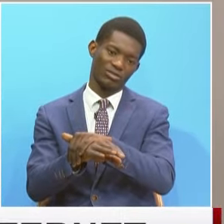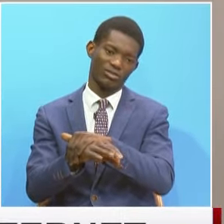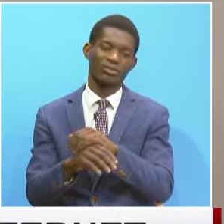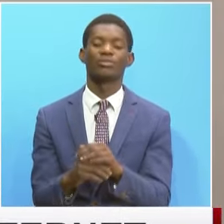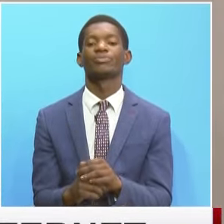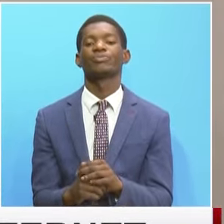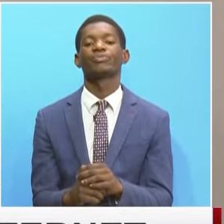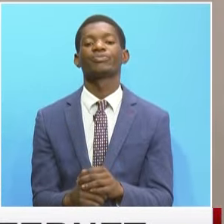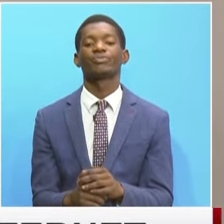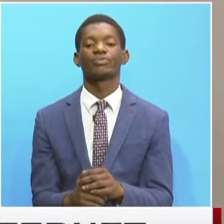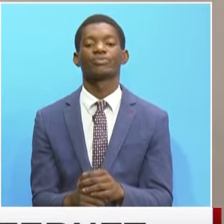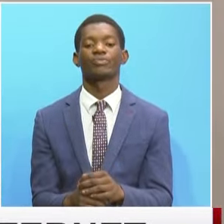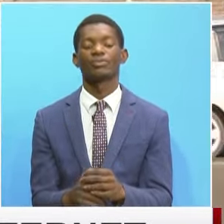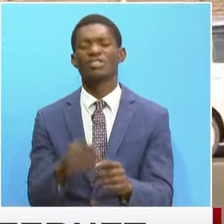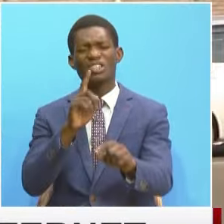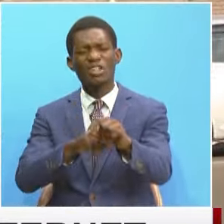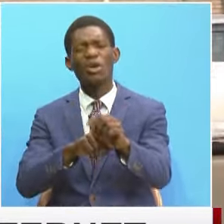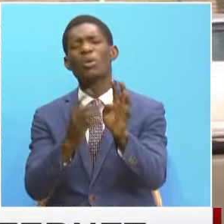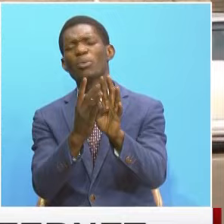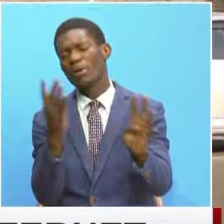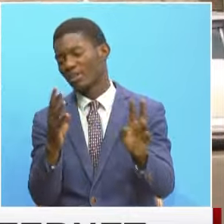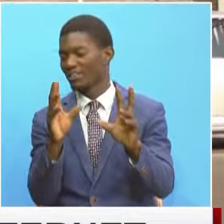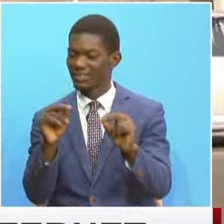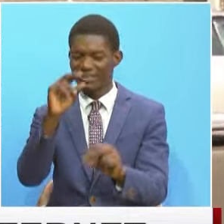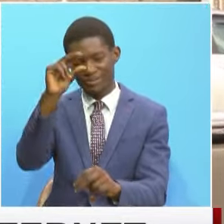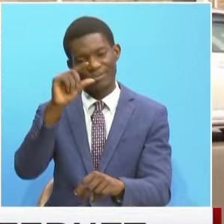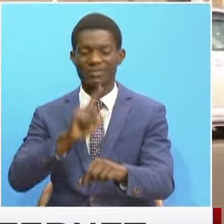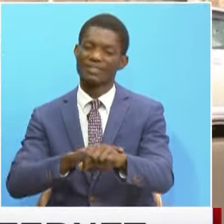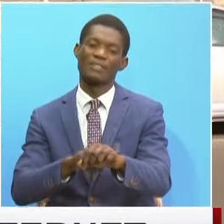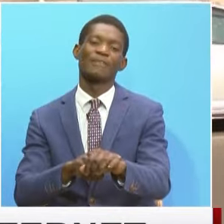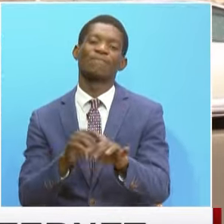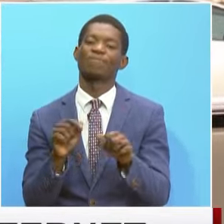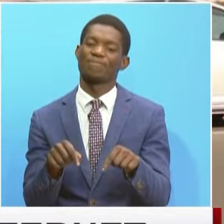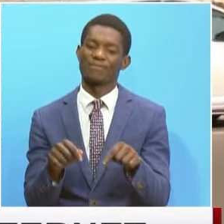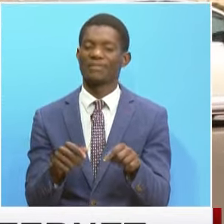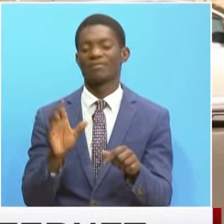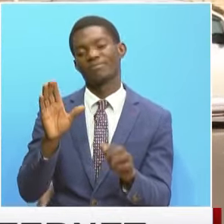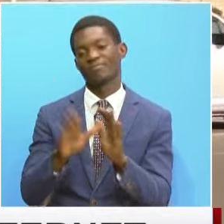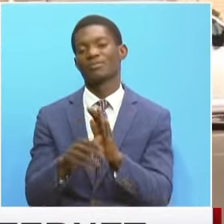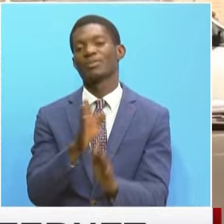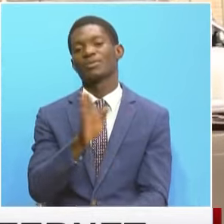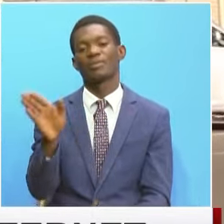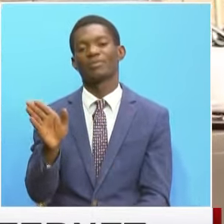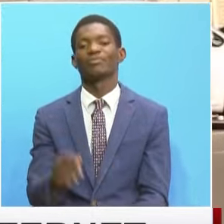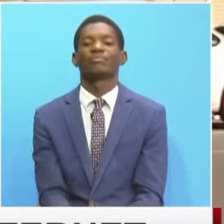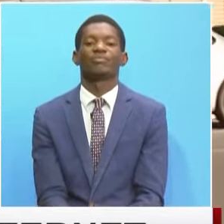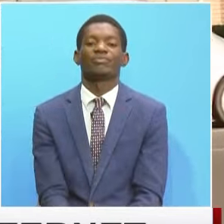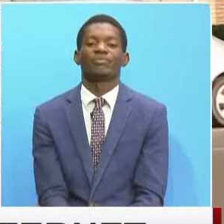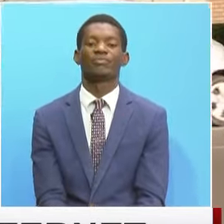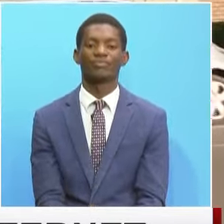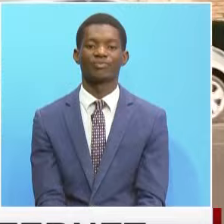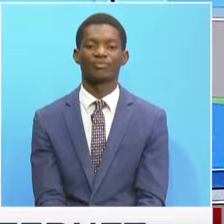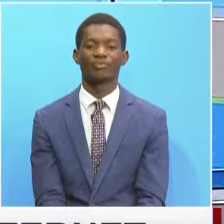Post, don't spend a lot of time. Lemli Kando, reporting for Zanis in Kazungula District of Southern Province.